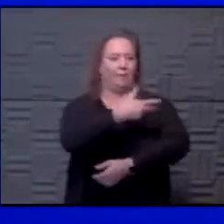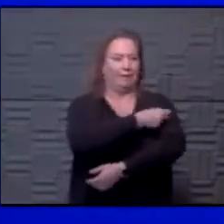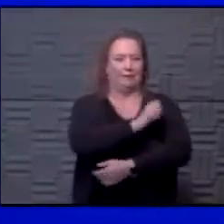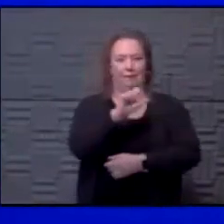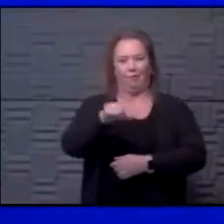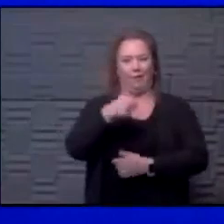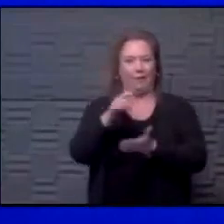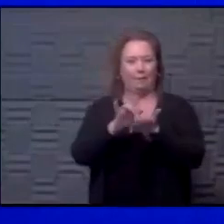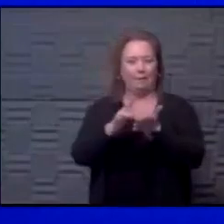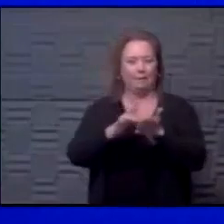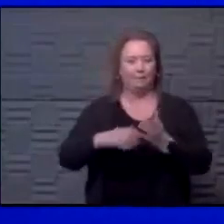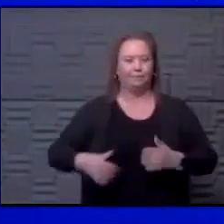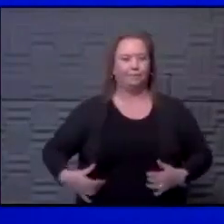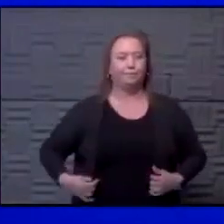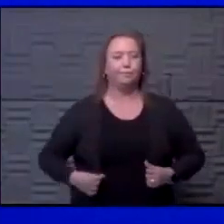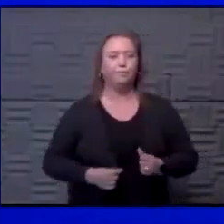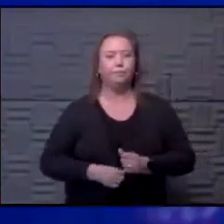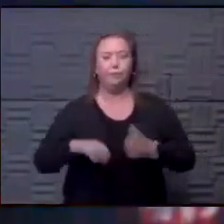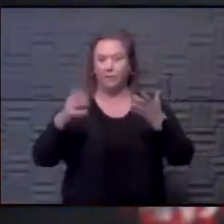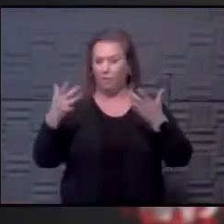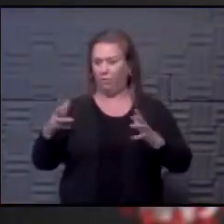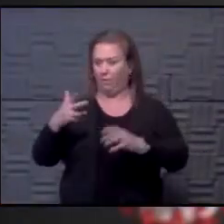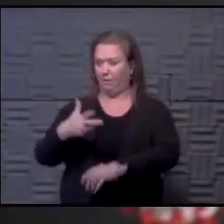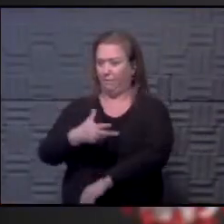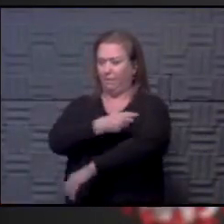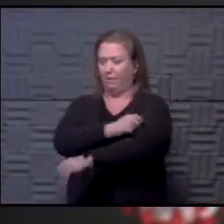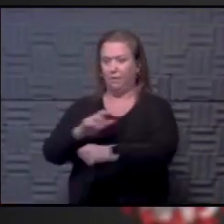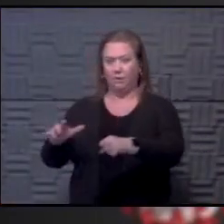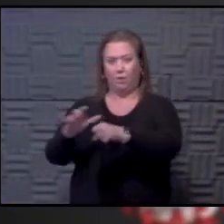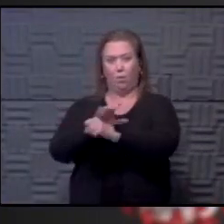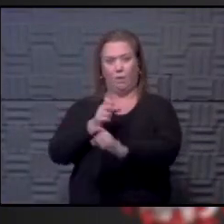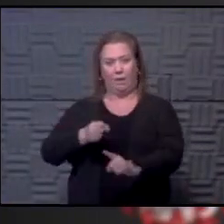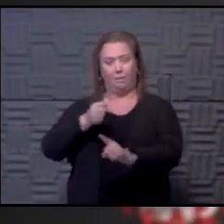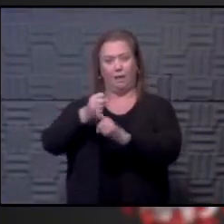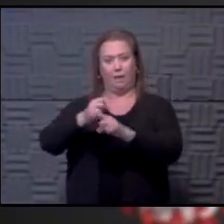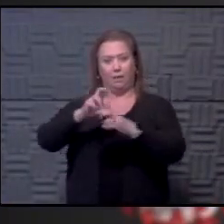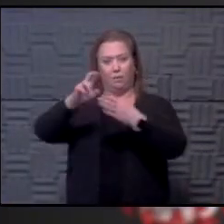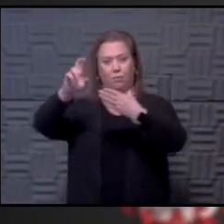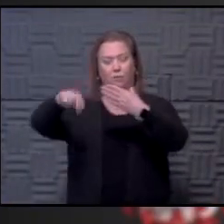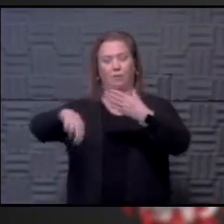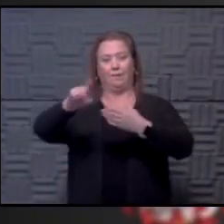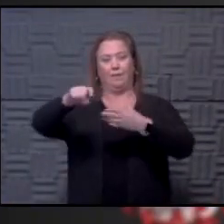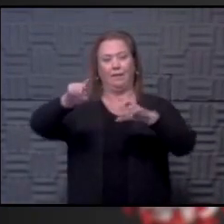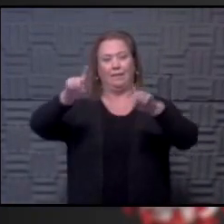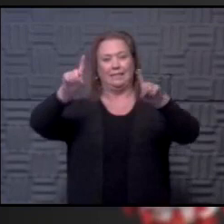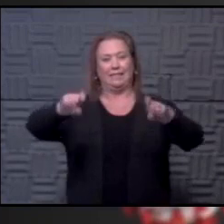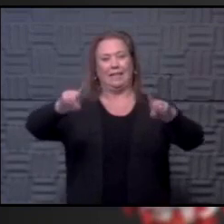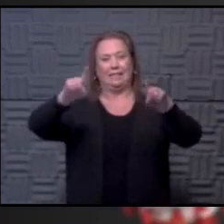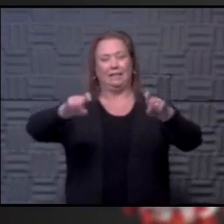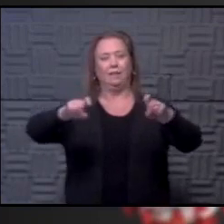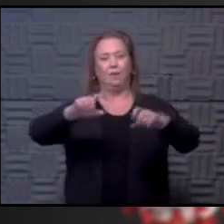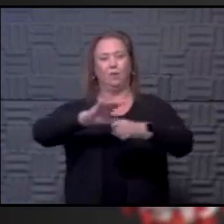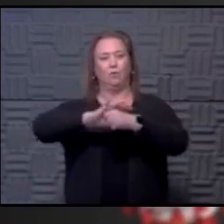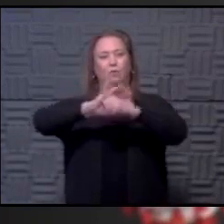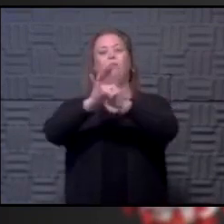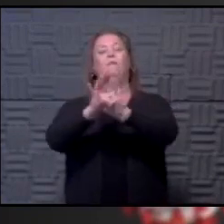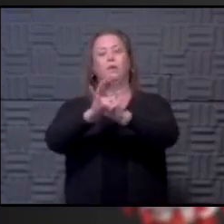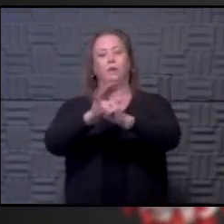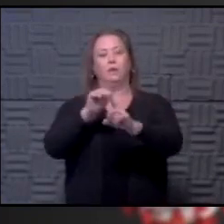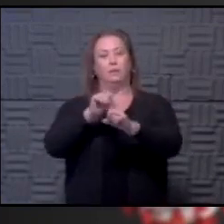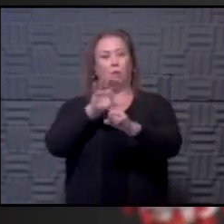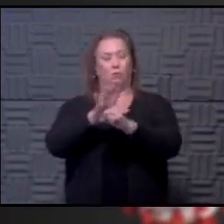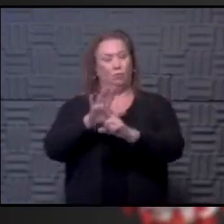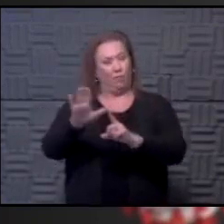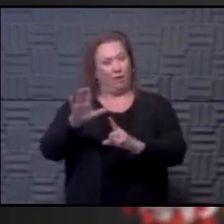other drug. If someone has been fully vaccinated, will that affect the results if they do need to be tested for a possible COVID-19